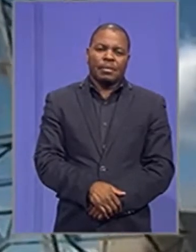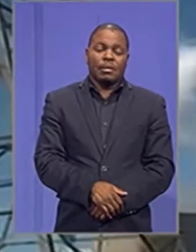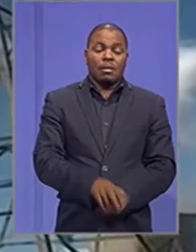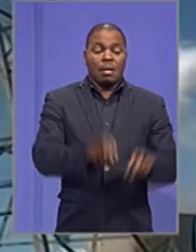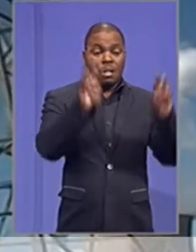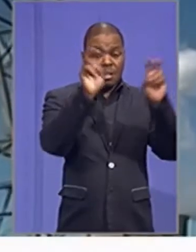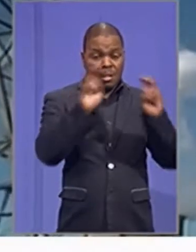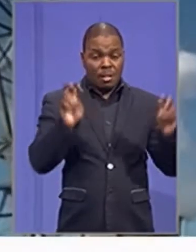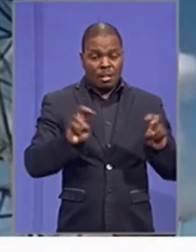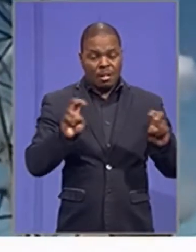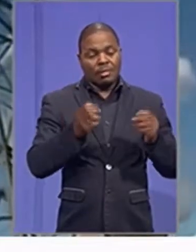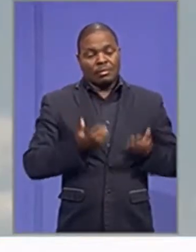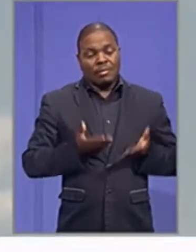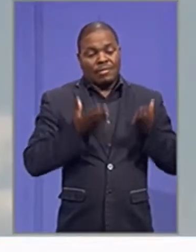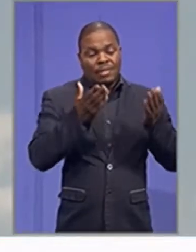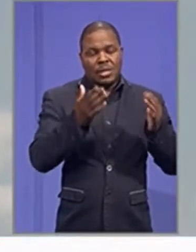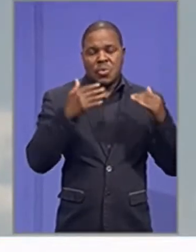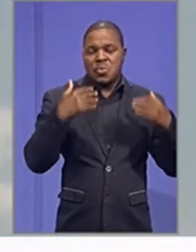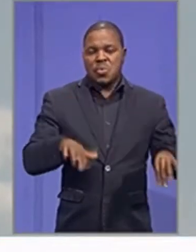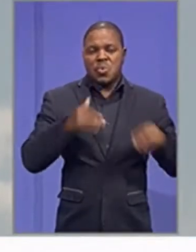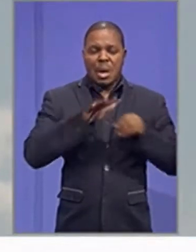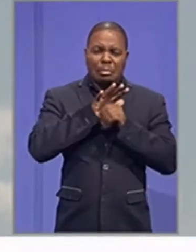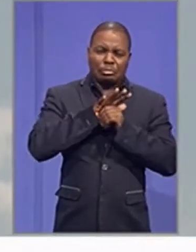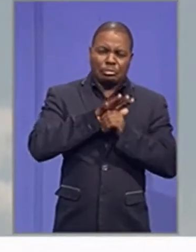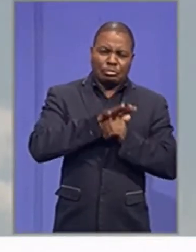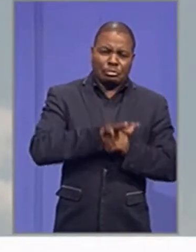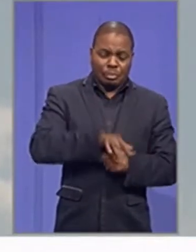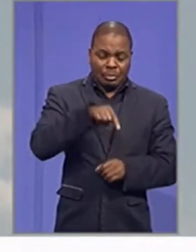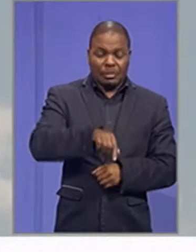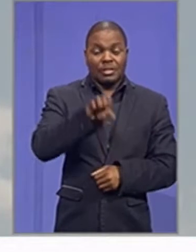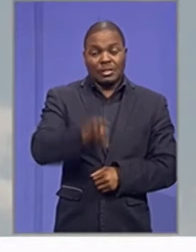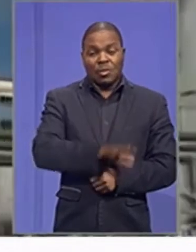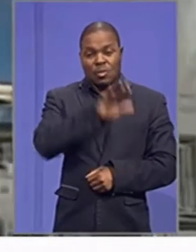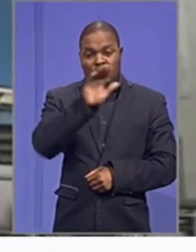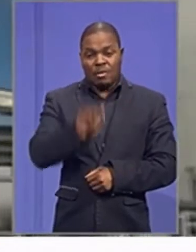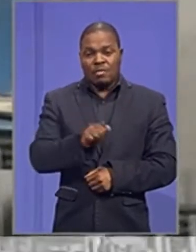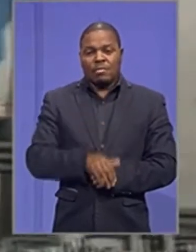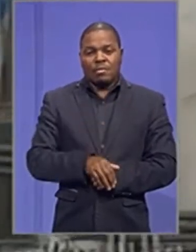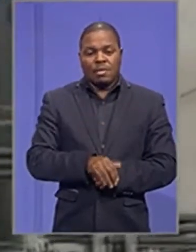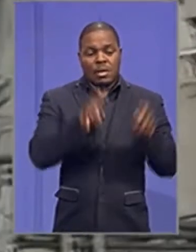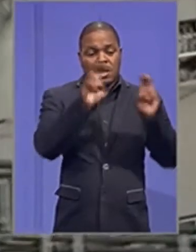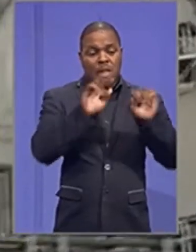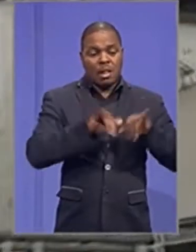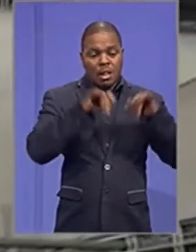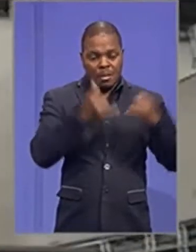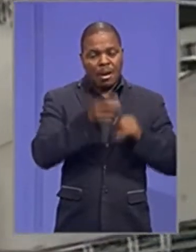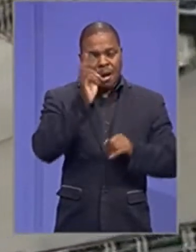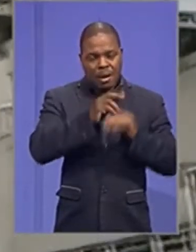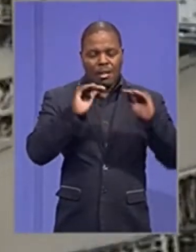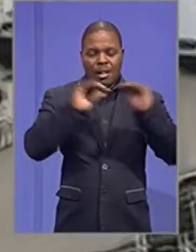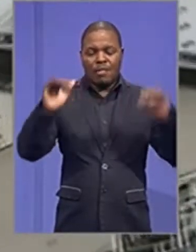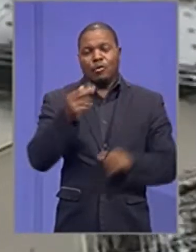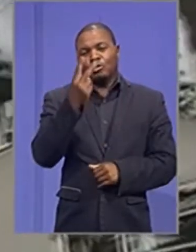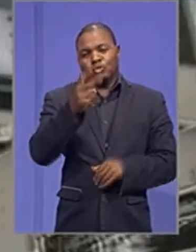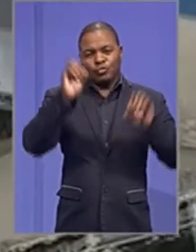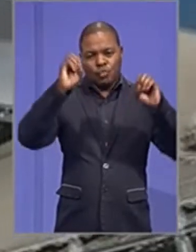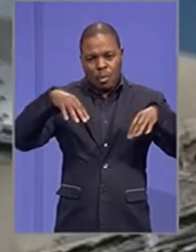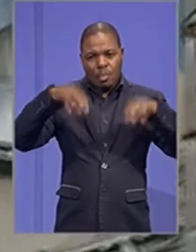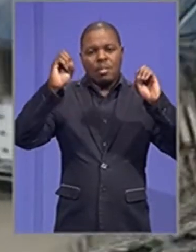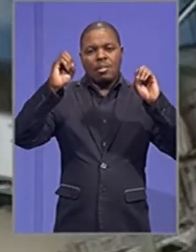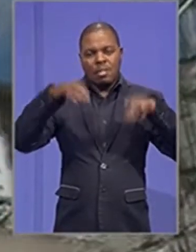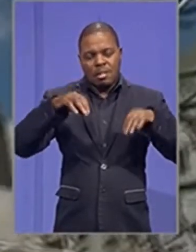phepelo ya motlakase e boetse e ka tlasa gatello e matla Afrika Borwa. Eskom e boetse e kentse tshebetso mogatlhelo wa bobedi wa kgaolo ha